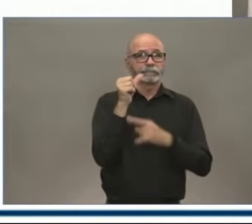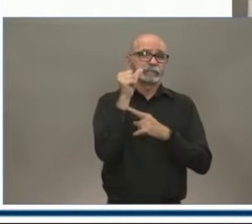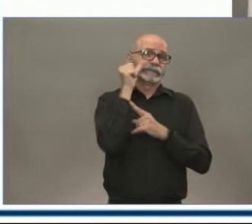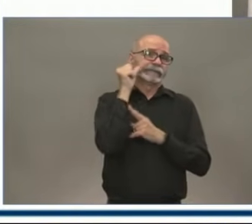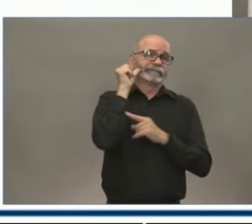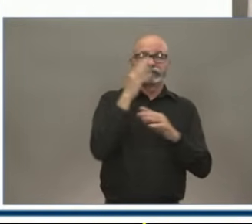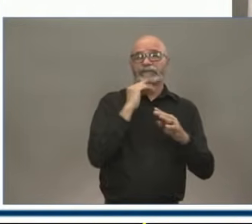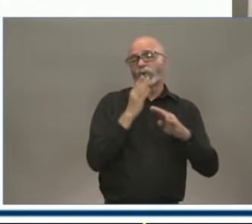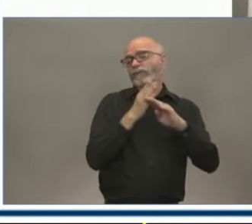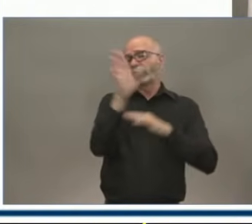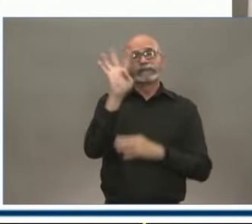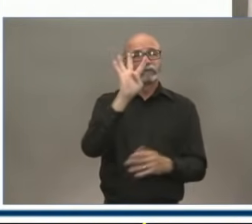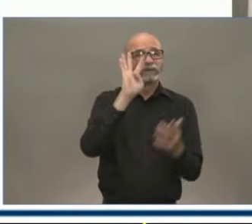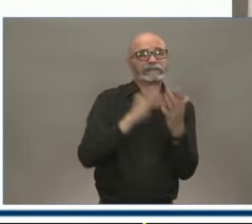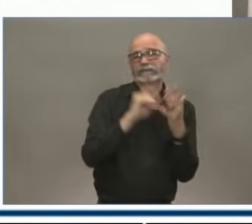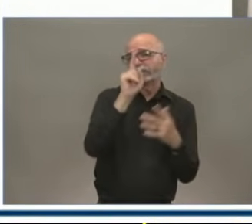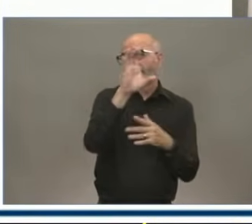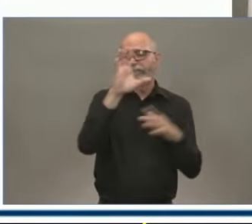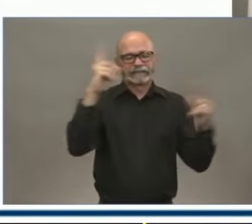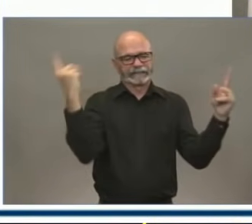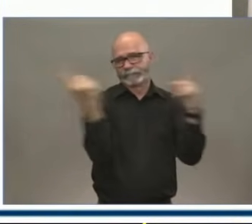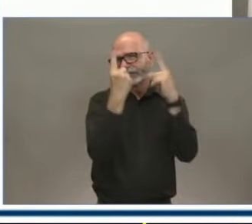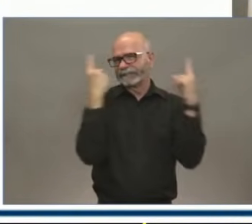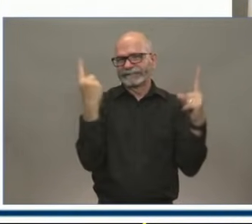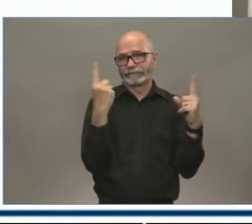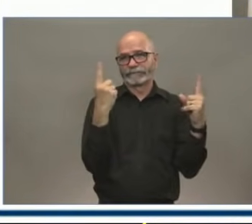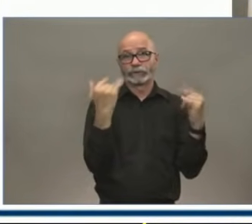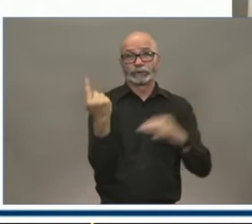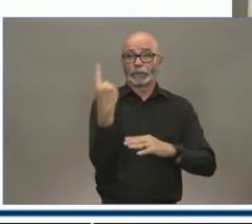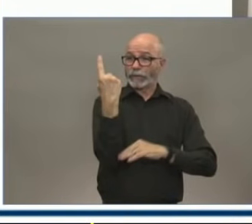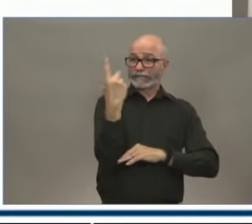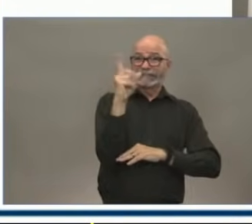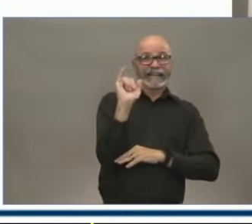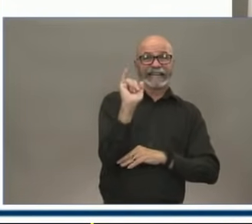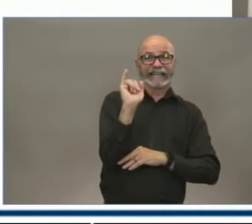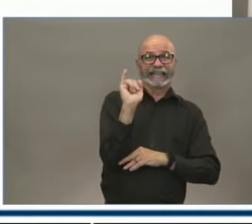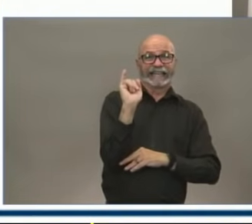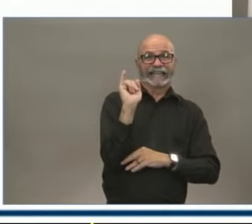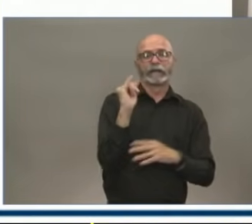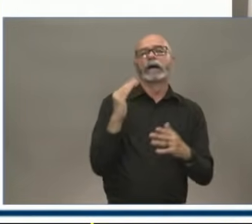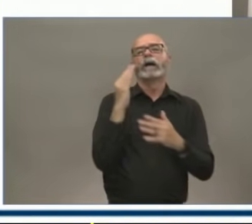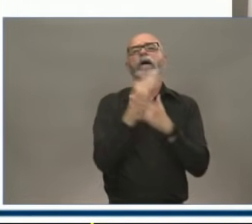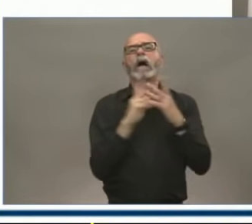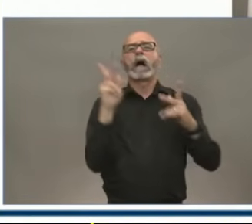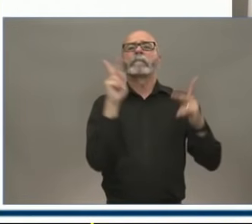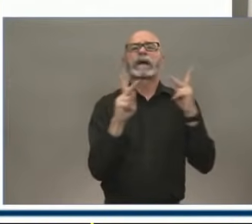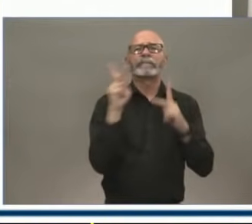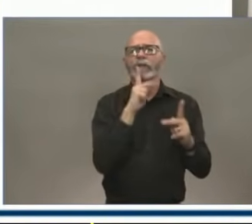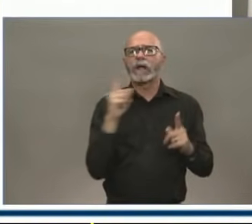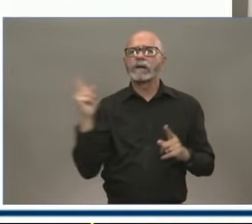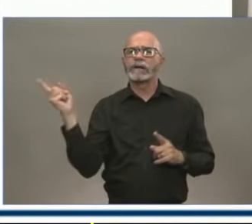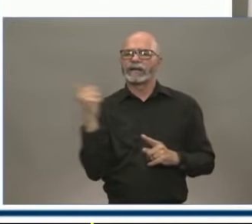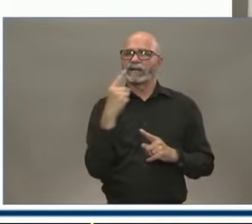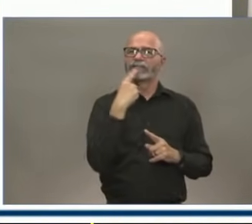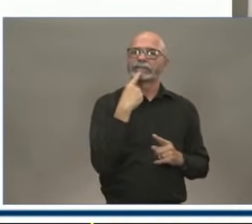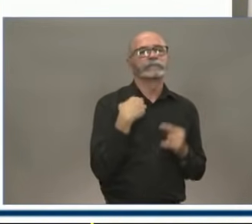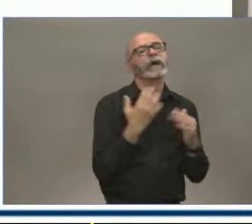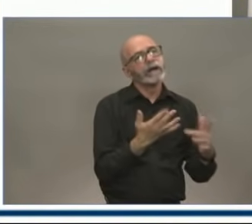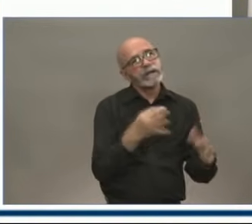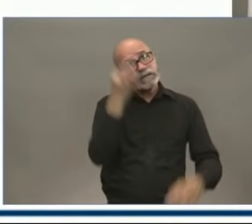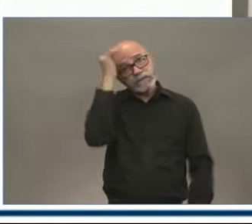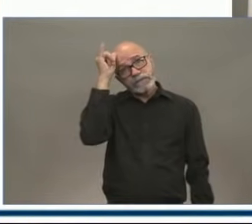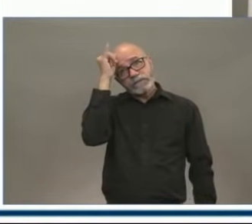to date for one day. But we're still hearing that some folks are taking more than 72 hours to get the results back.